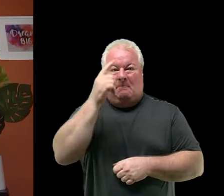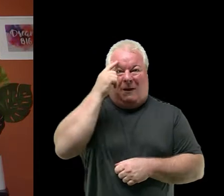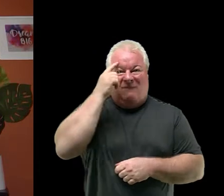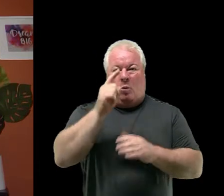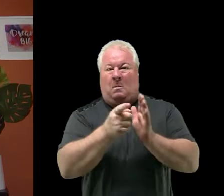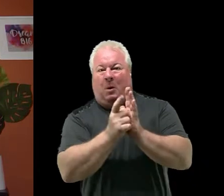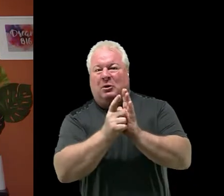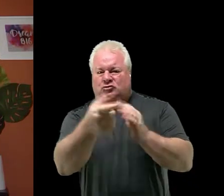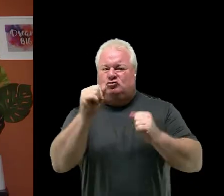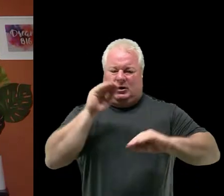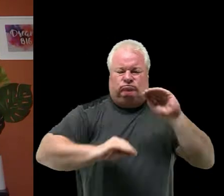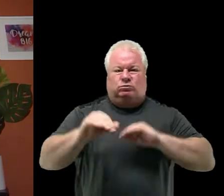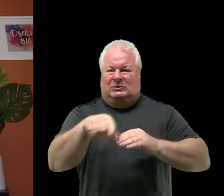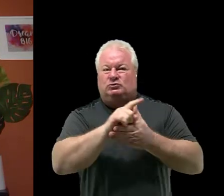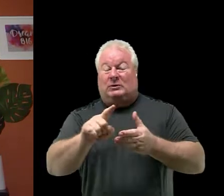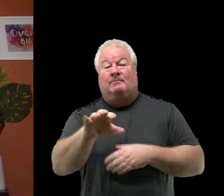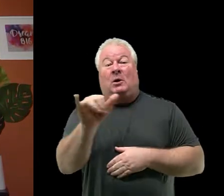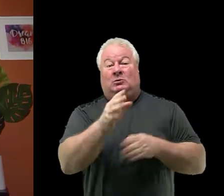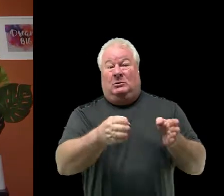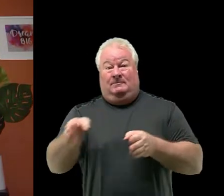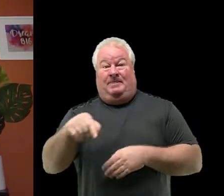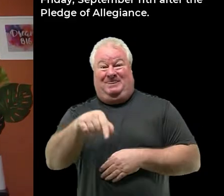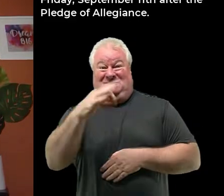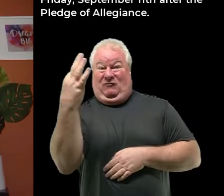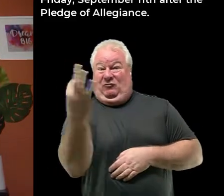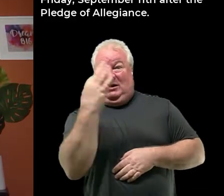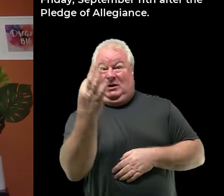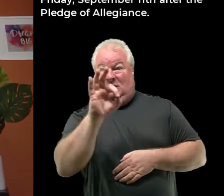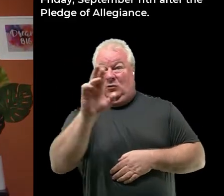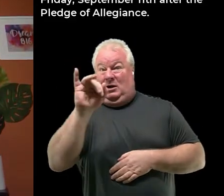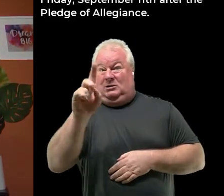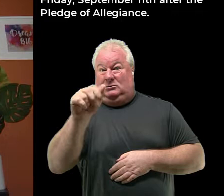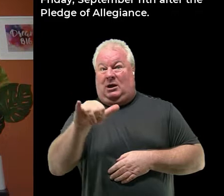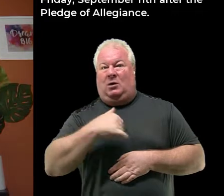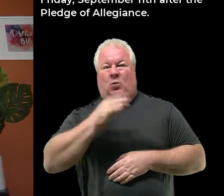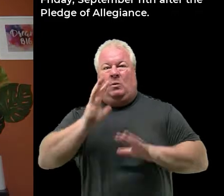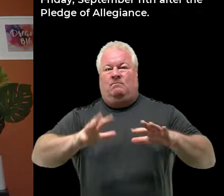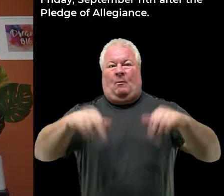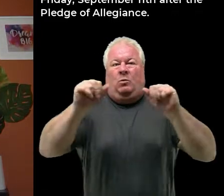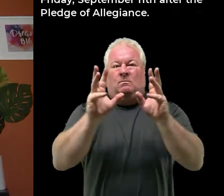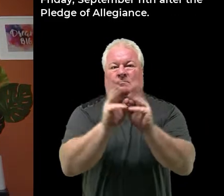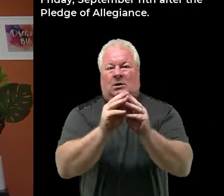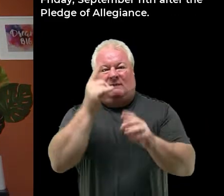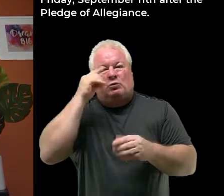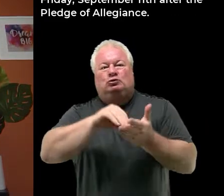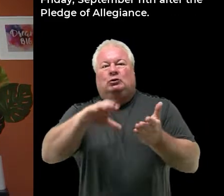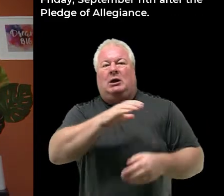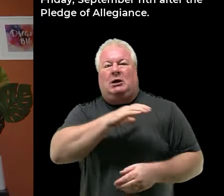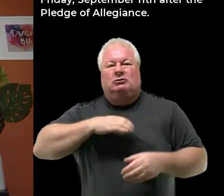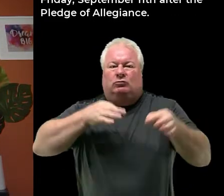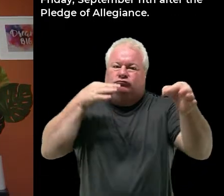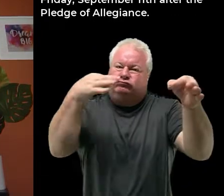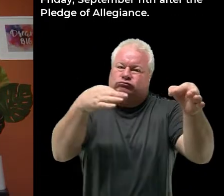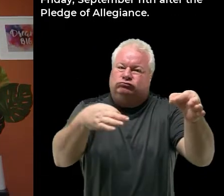a try this week. Remember that this Friday, I will be hosting our student